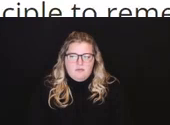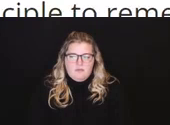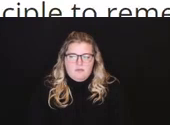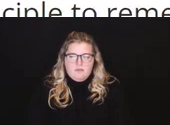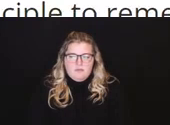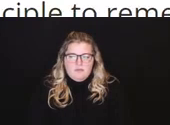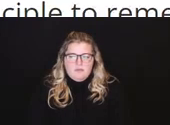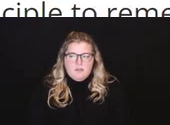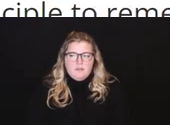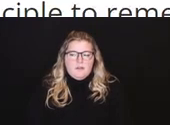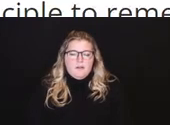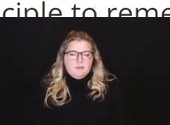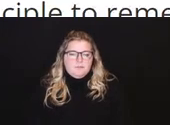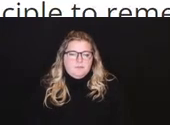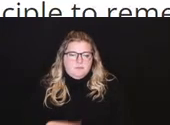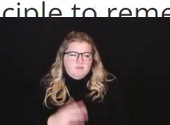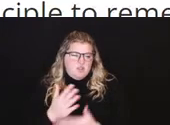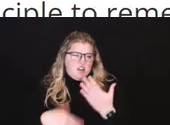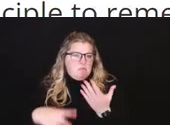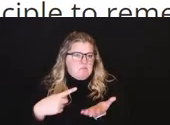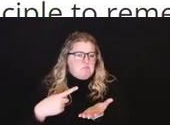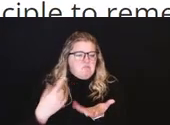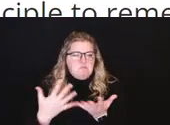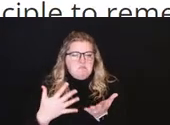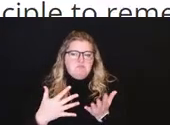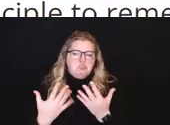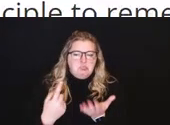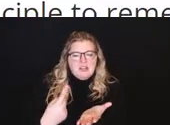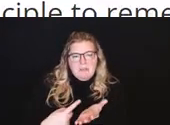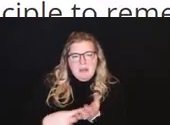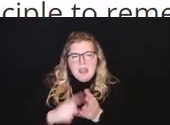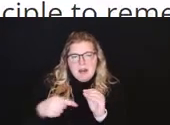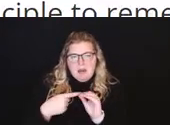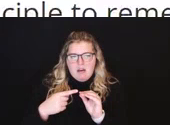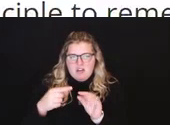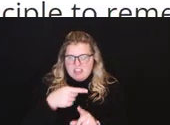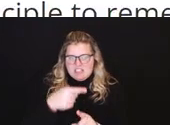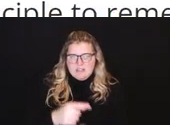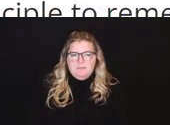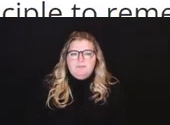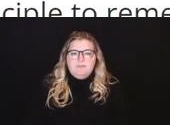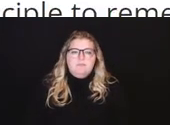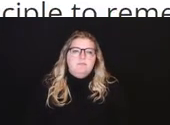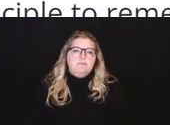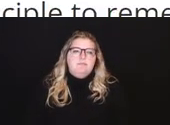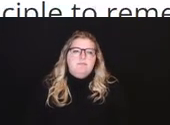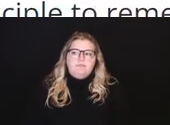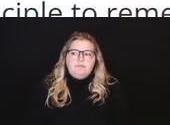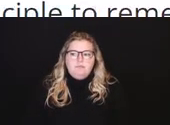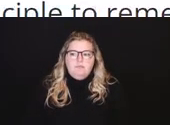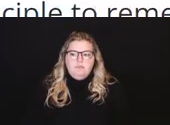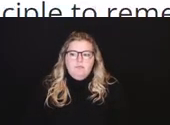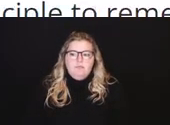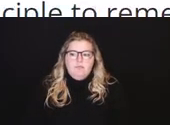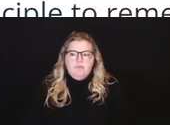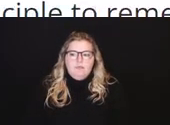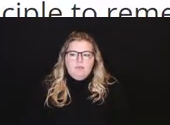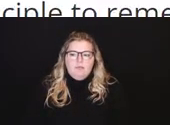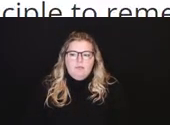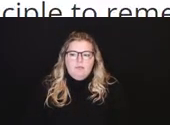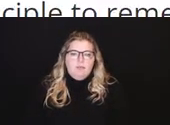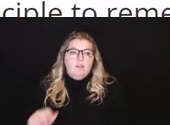going to say, there's kind of some debate about. So first name, if you're using that as strictly as